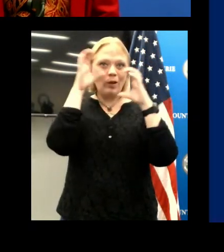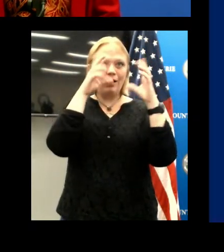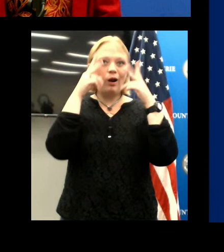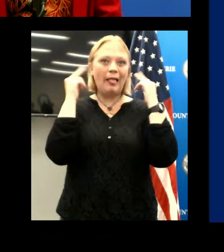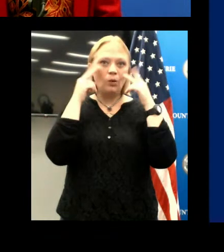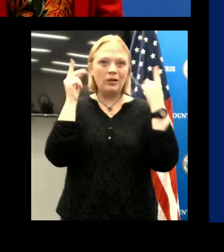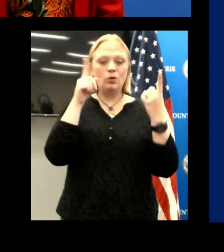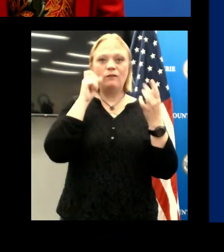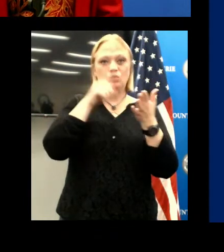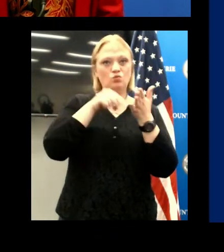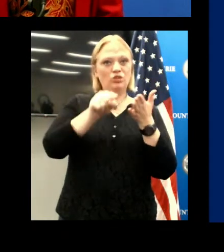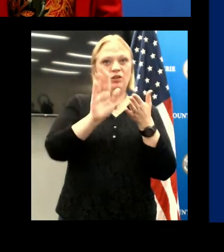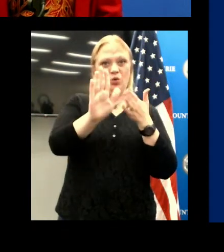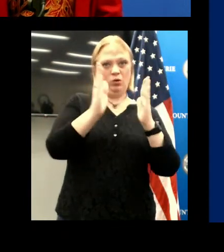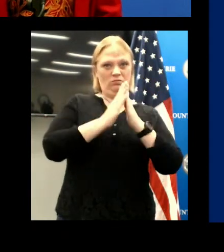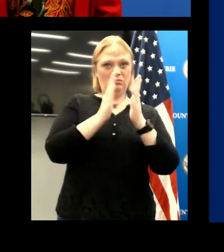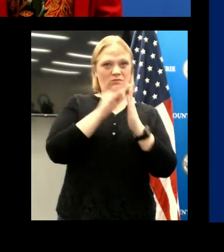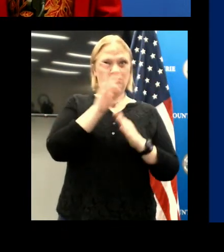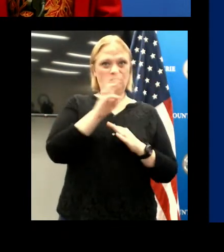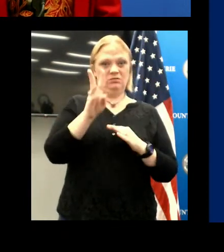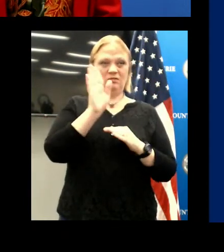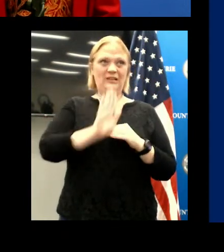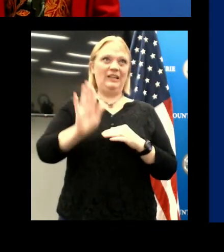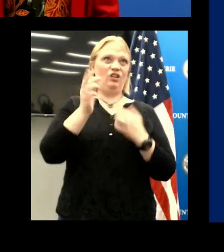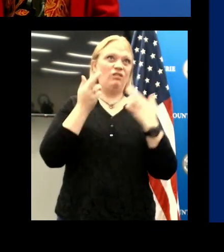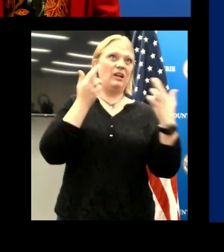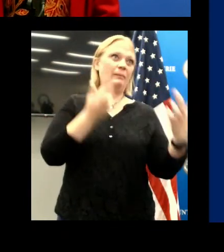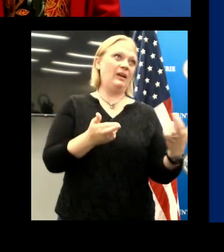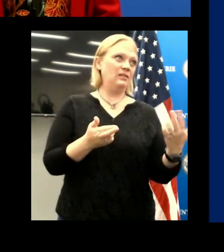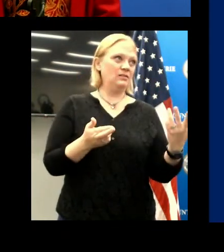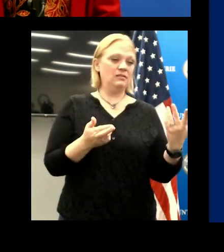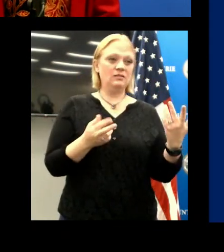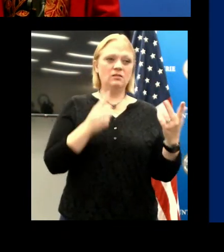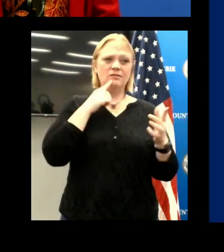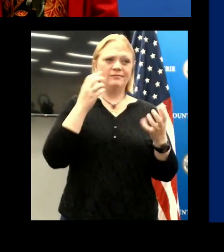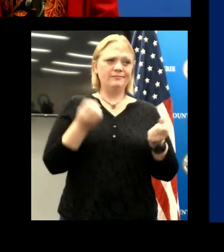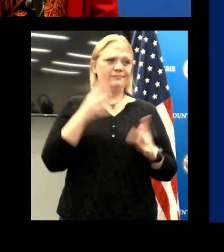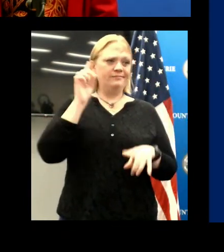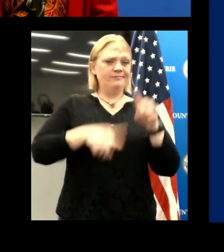municipality's website for what they're recommending. There are a lot of